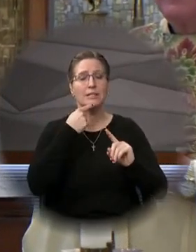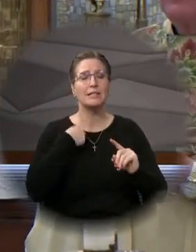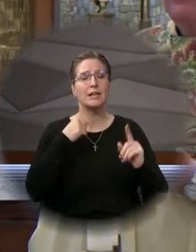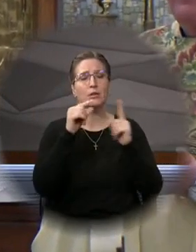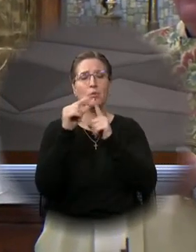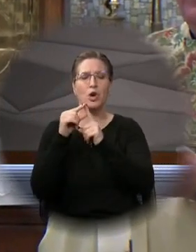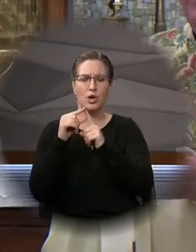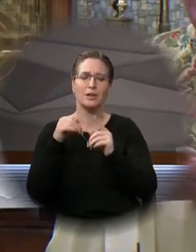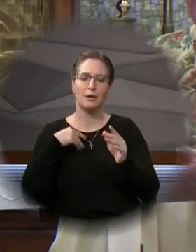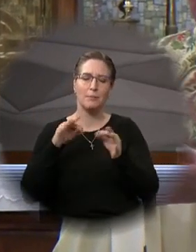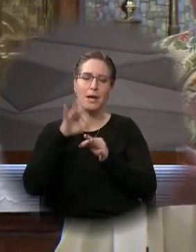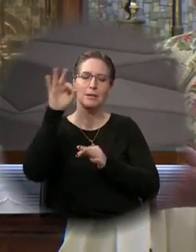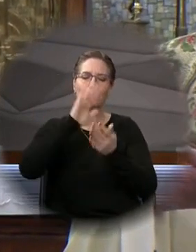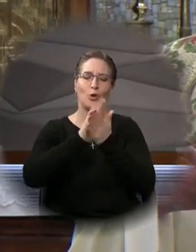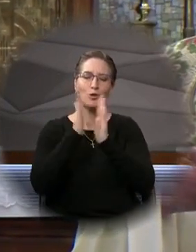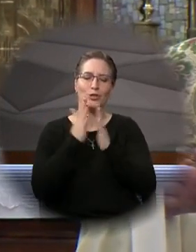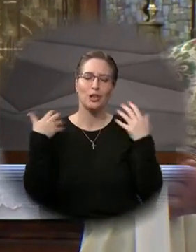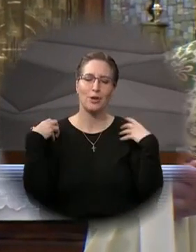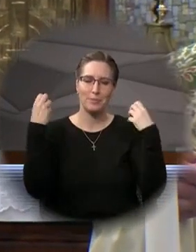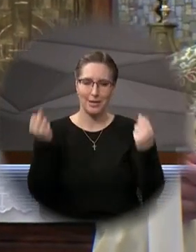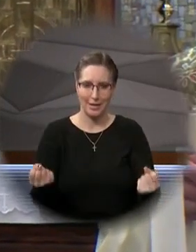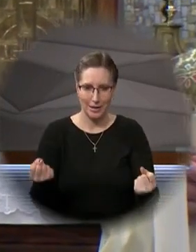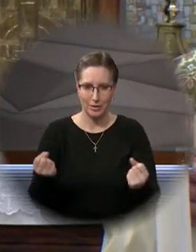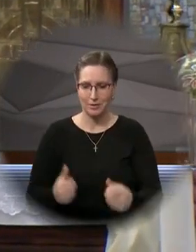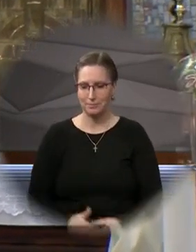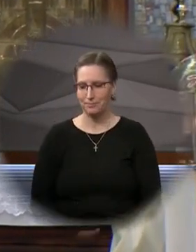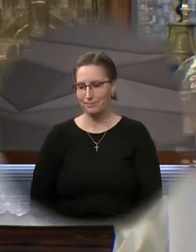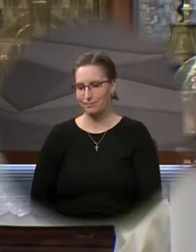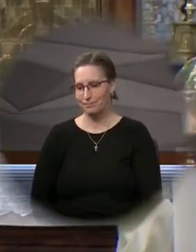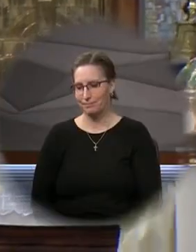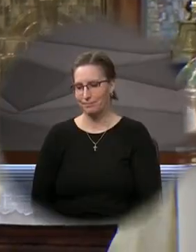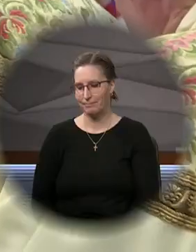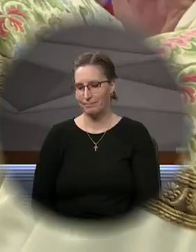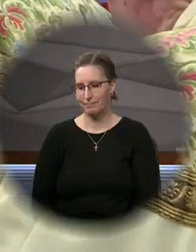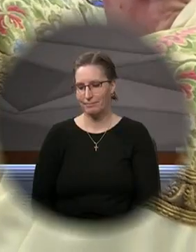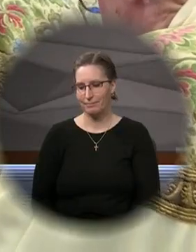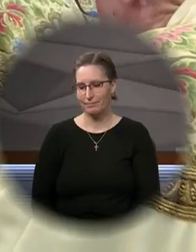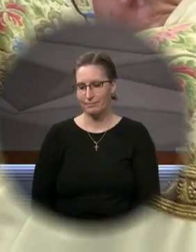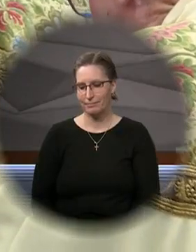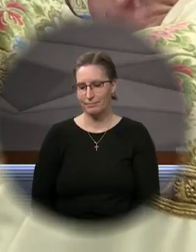but only say the word, and my soul shall be healed.